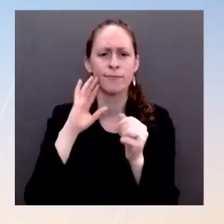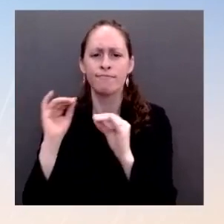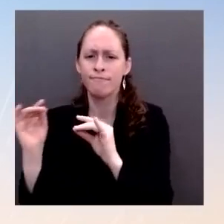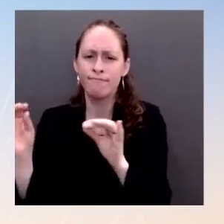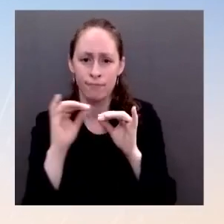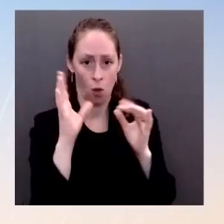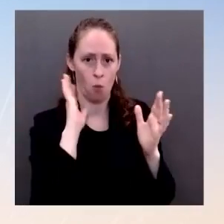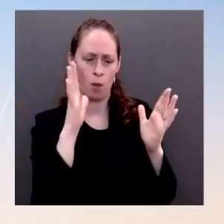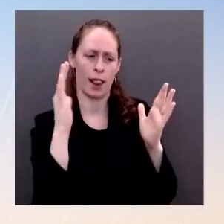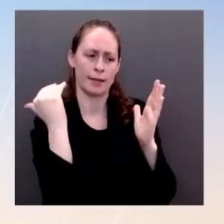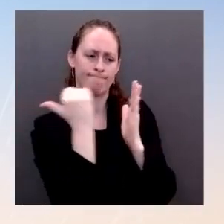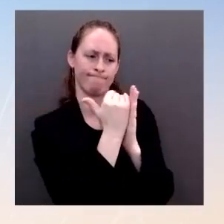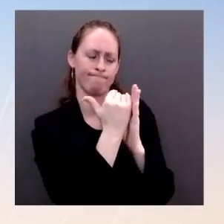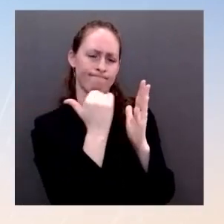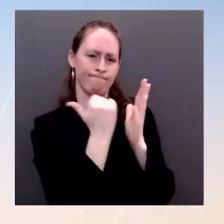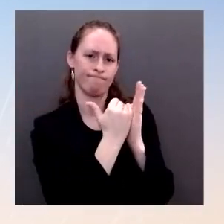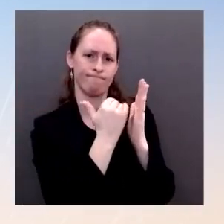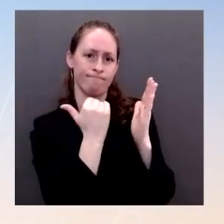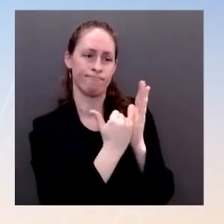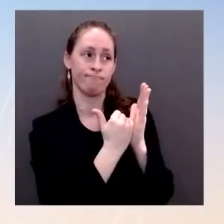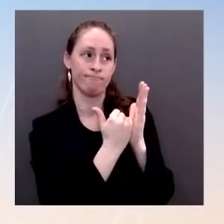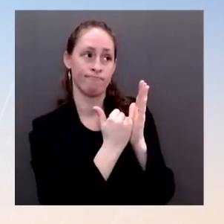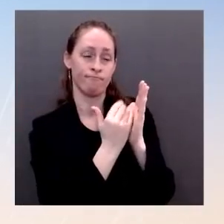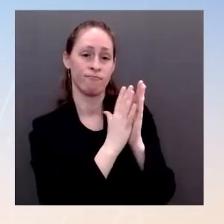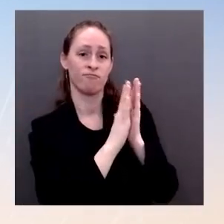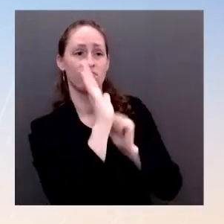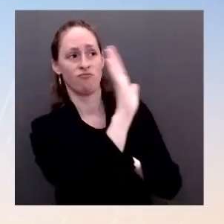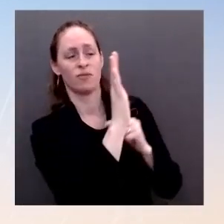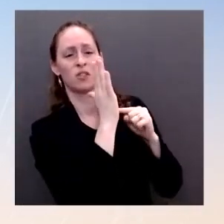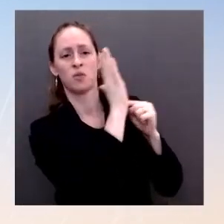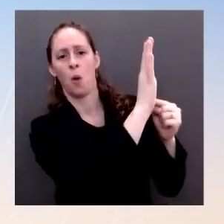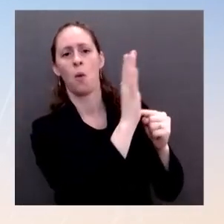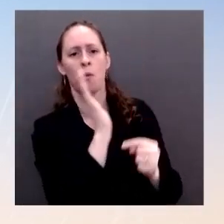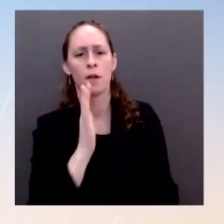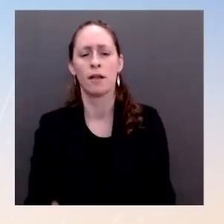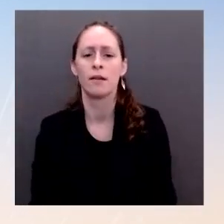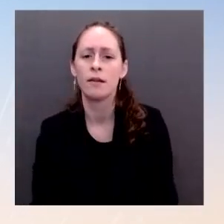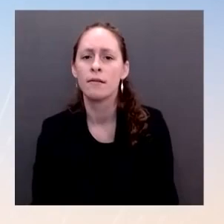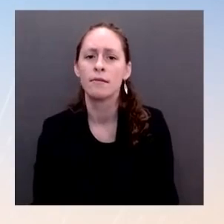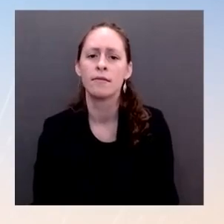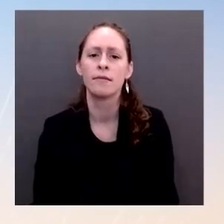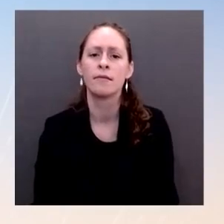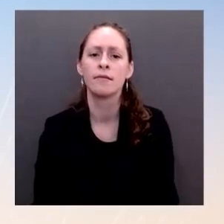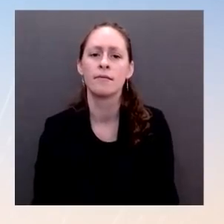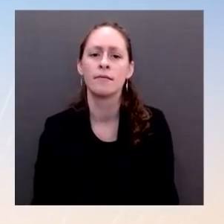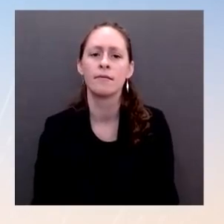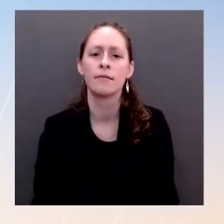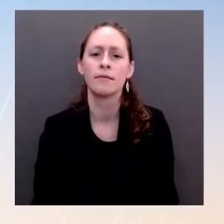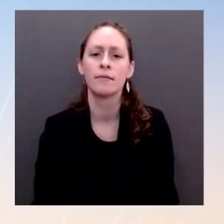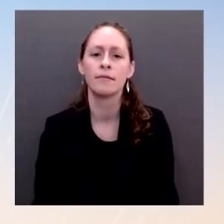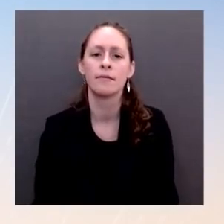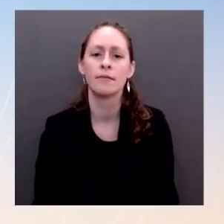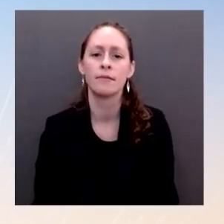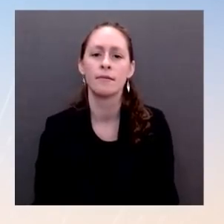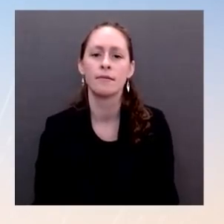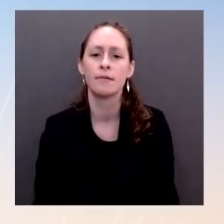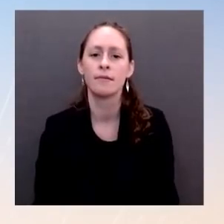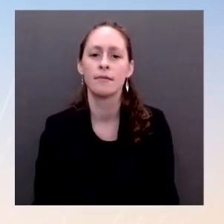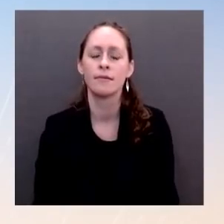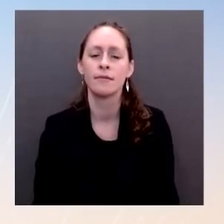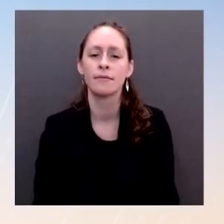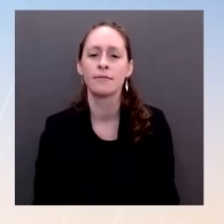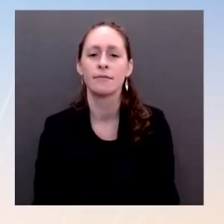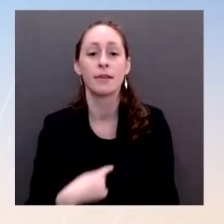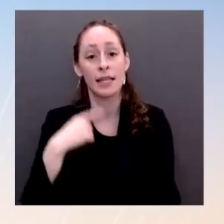role, I think part of that will be discussing with Secretary Blinken and his national security team what the appropriate next steps are. Of course, the president